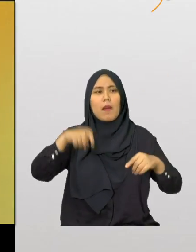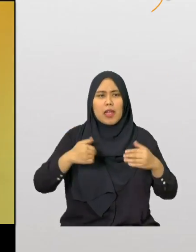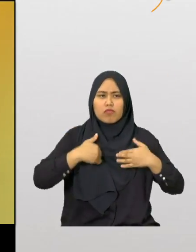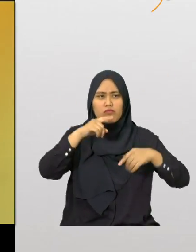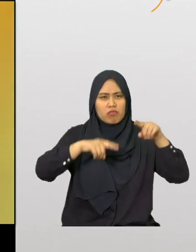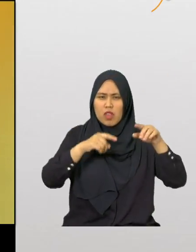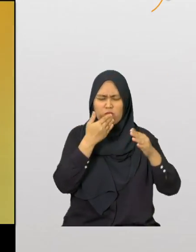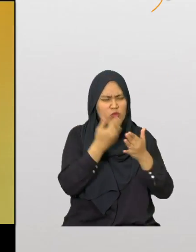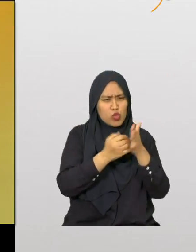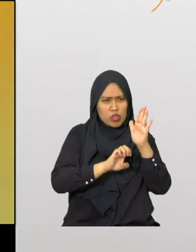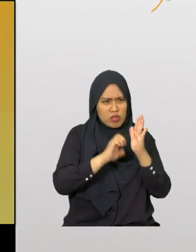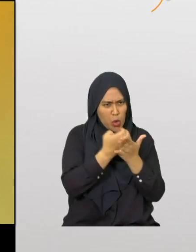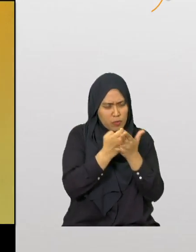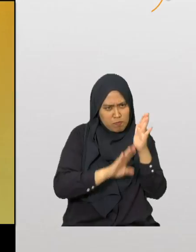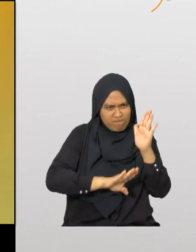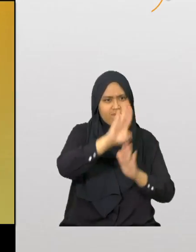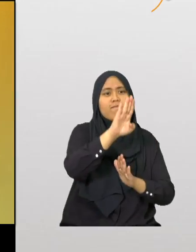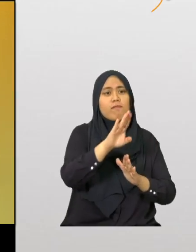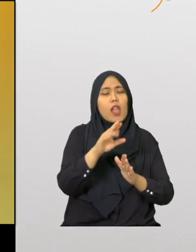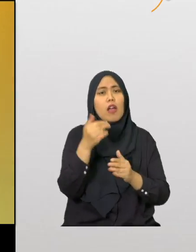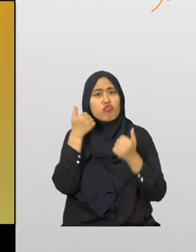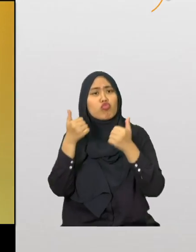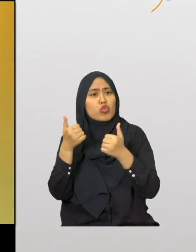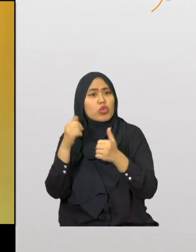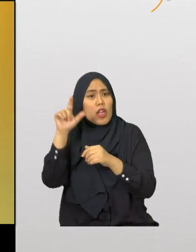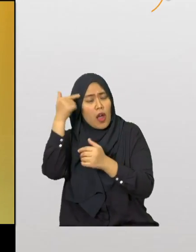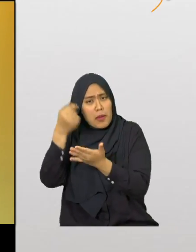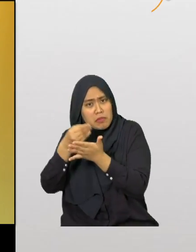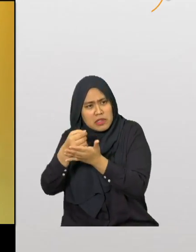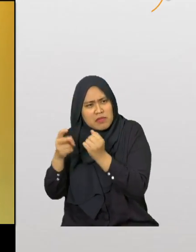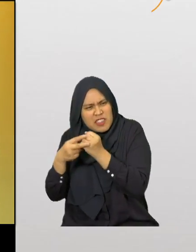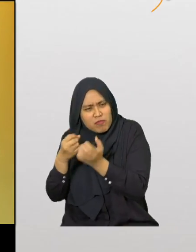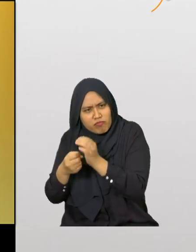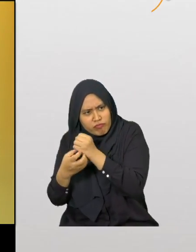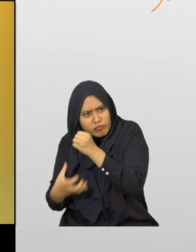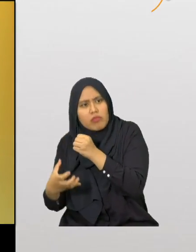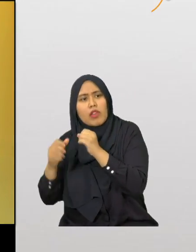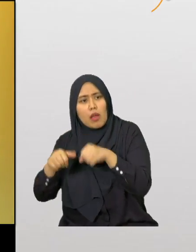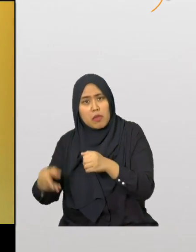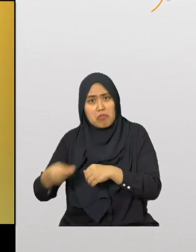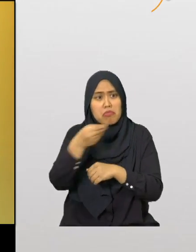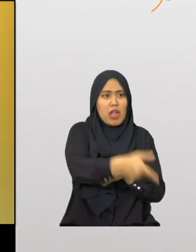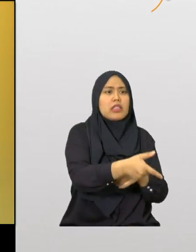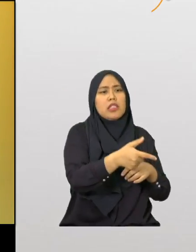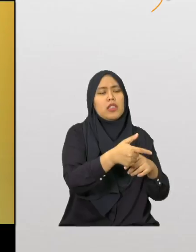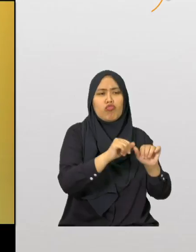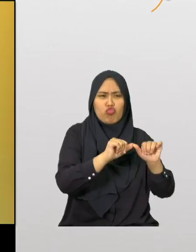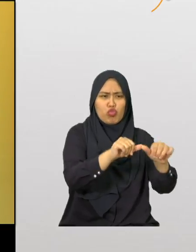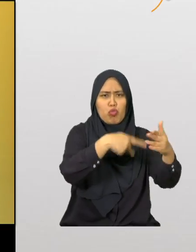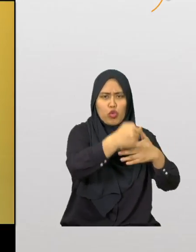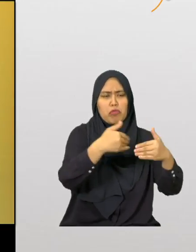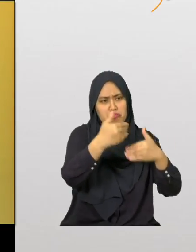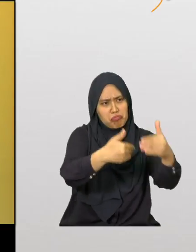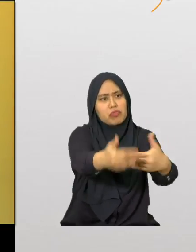economy and sound government finances to generate the resources to carry out our projects. We must maintain